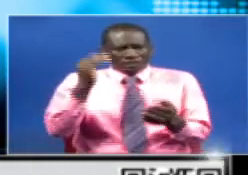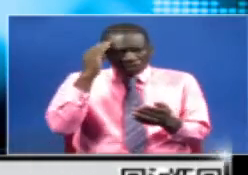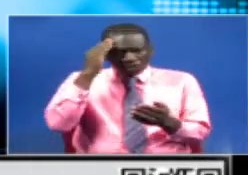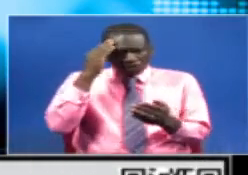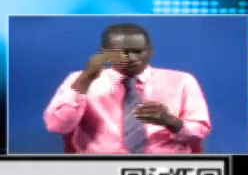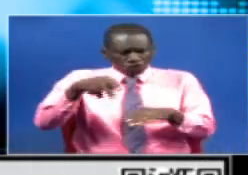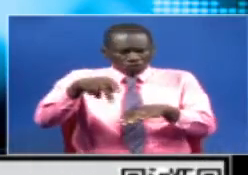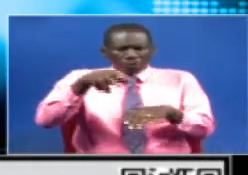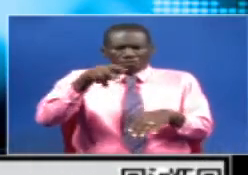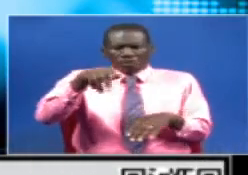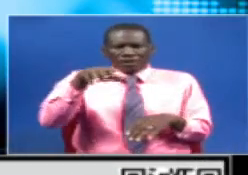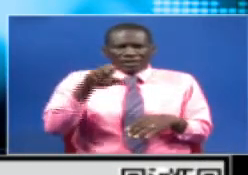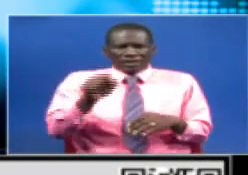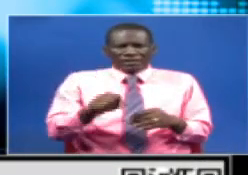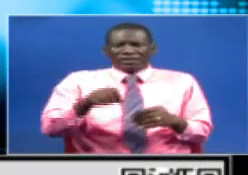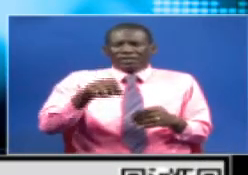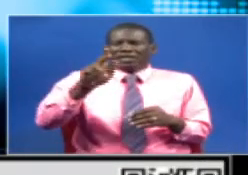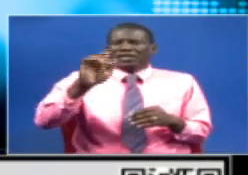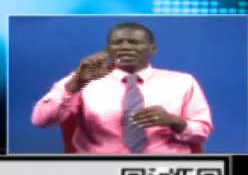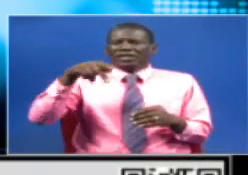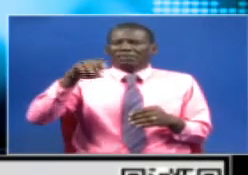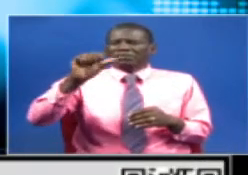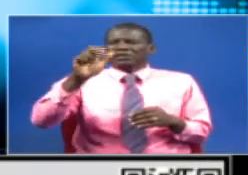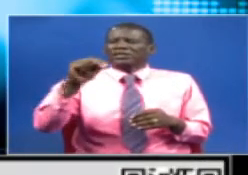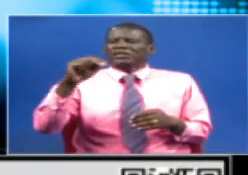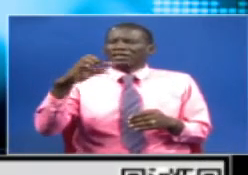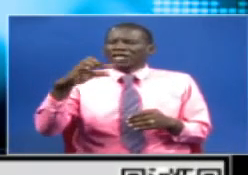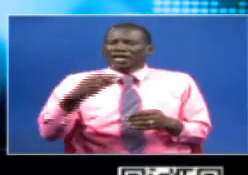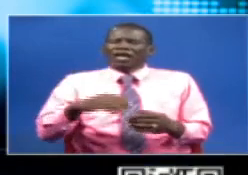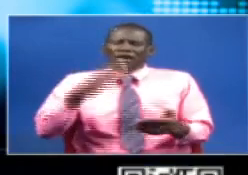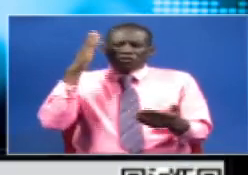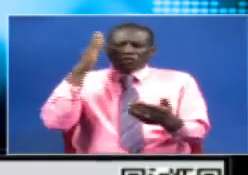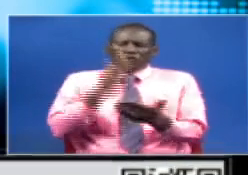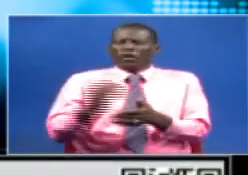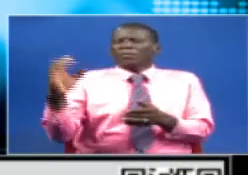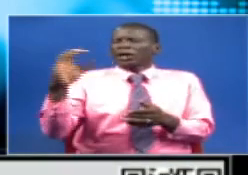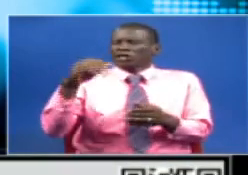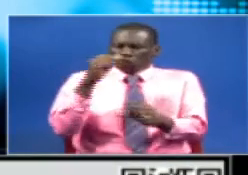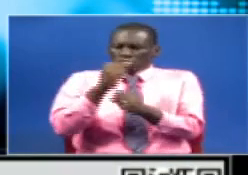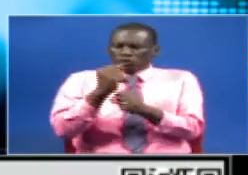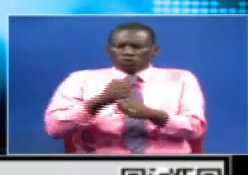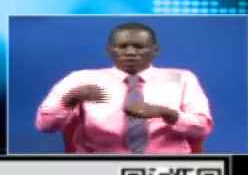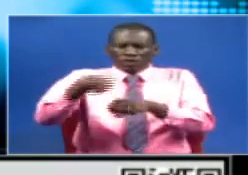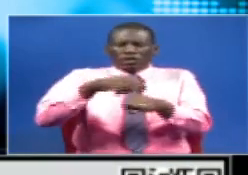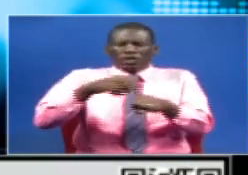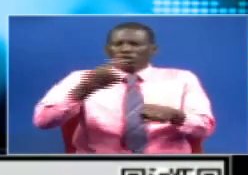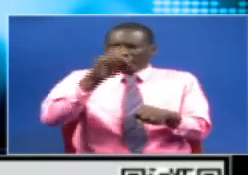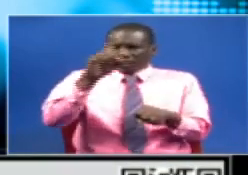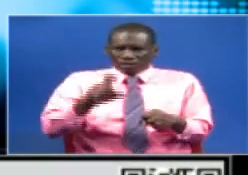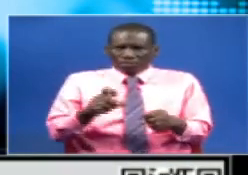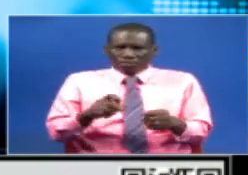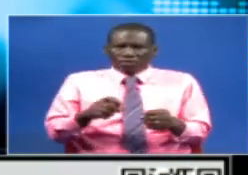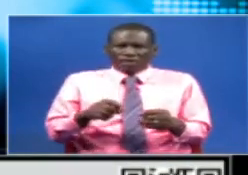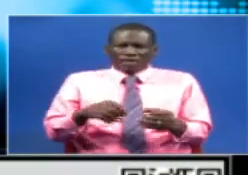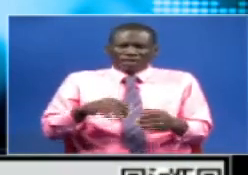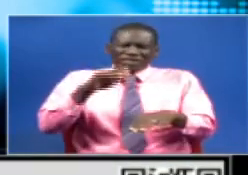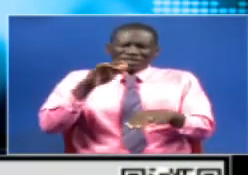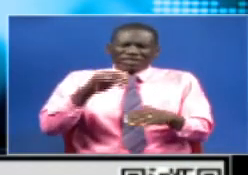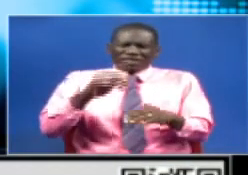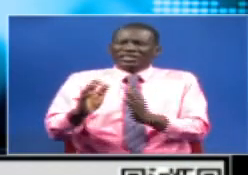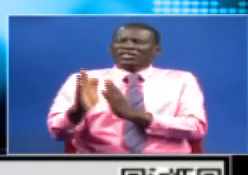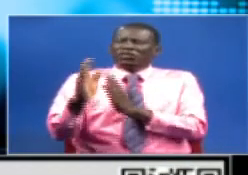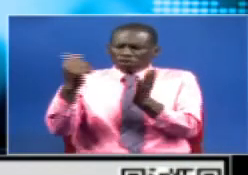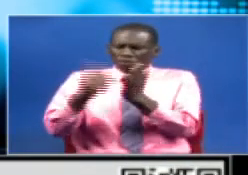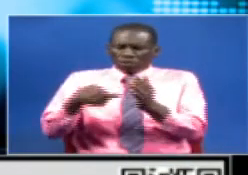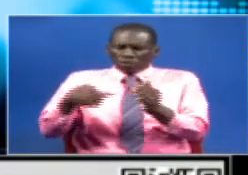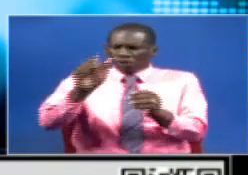And Basic Education Principal Secretary Dr. Belio Kipsang has assured candidates who will be sitting for national exams in